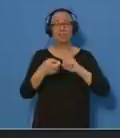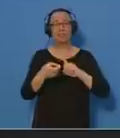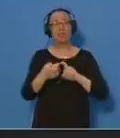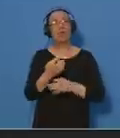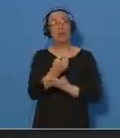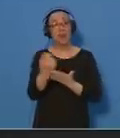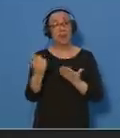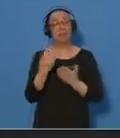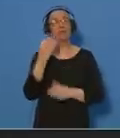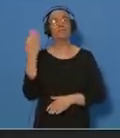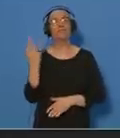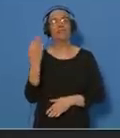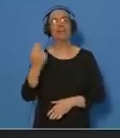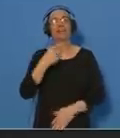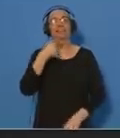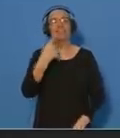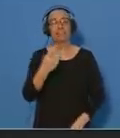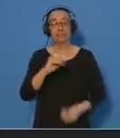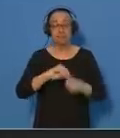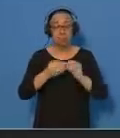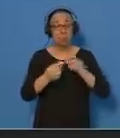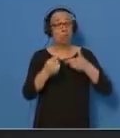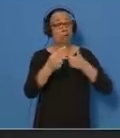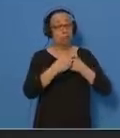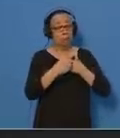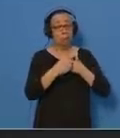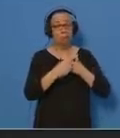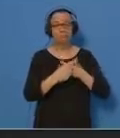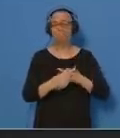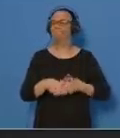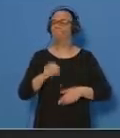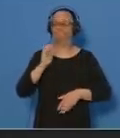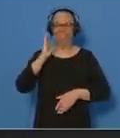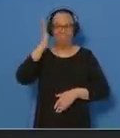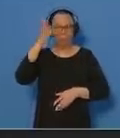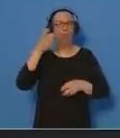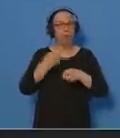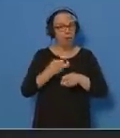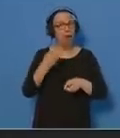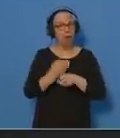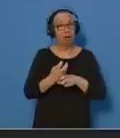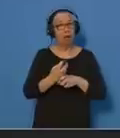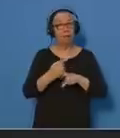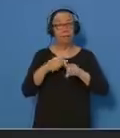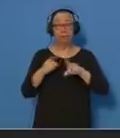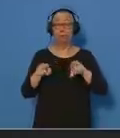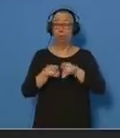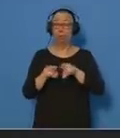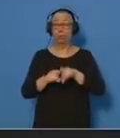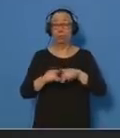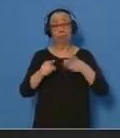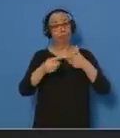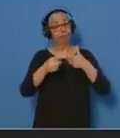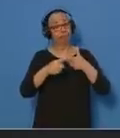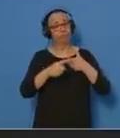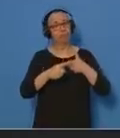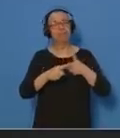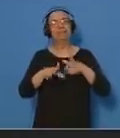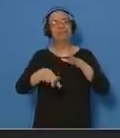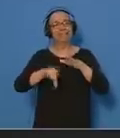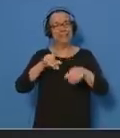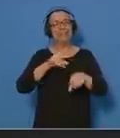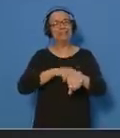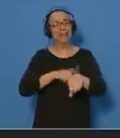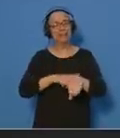one, remind people of the difficulty that is to come, but number two, also remind persons to take some time over